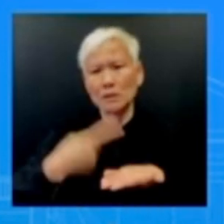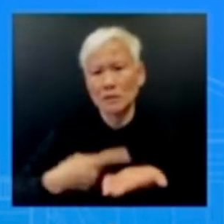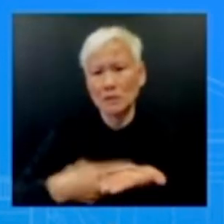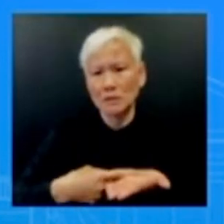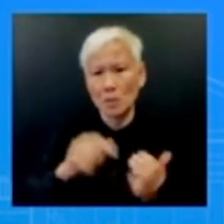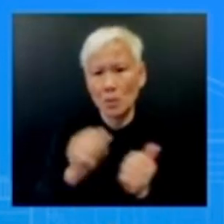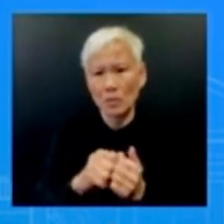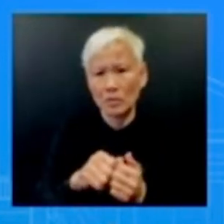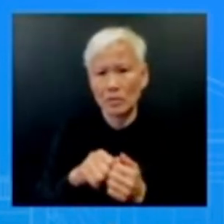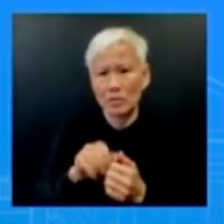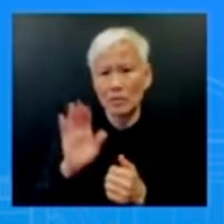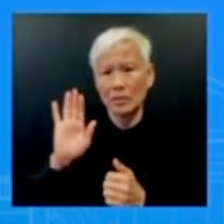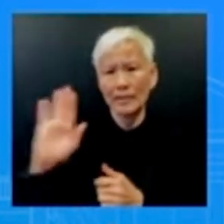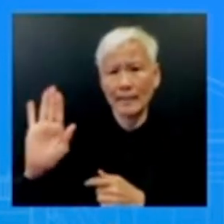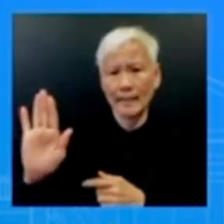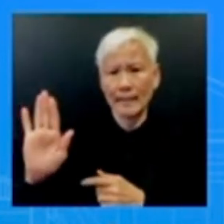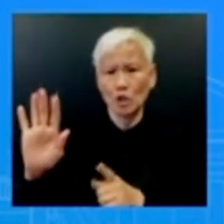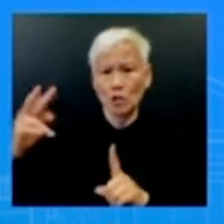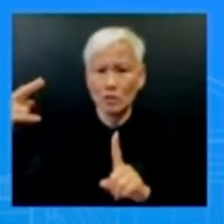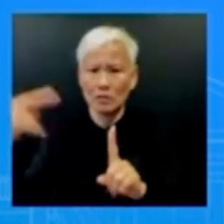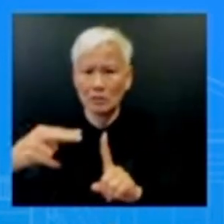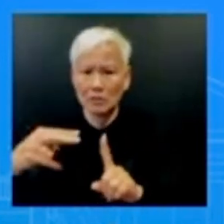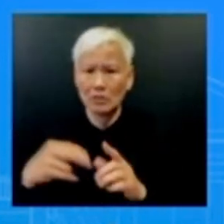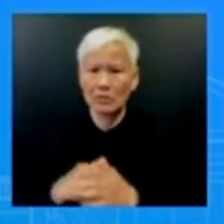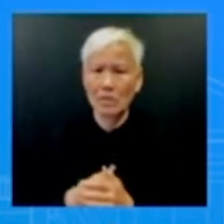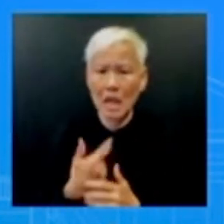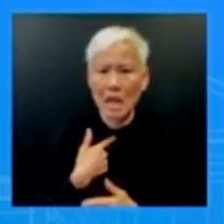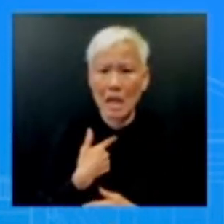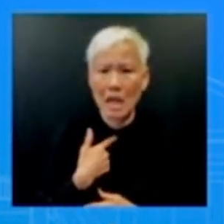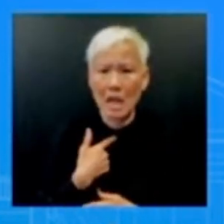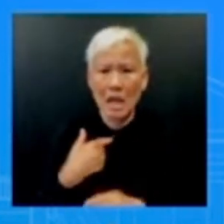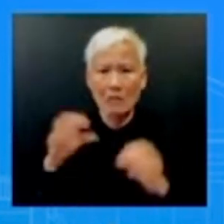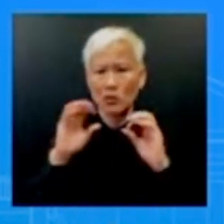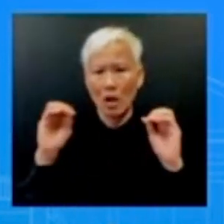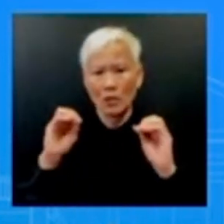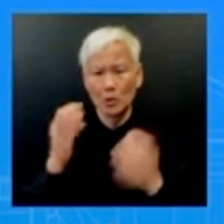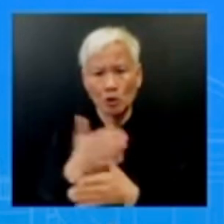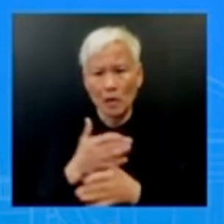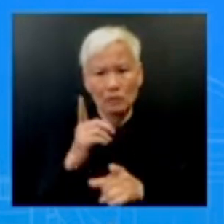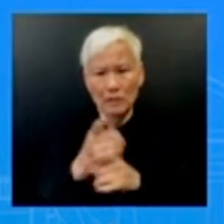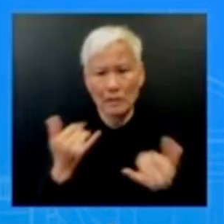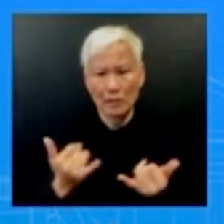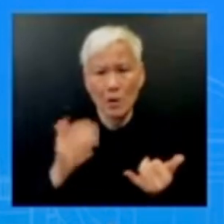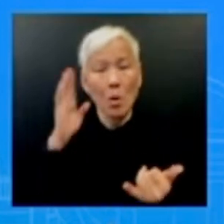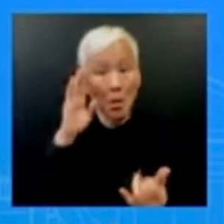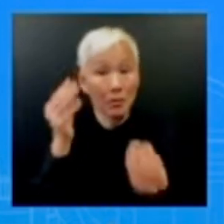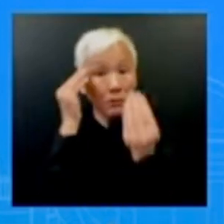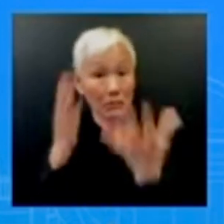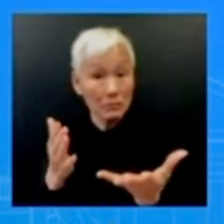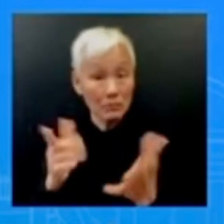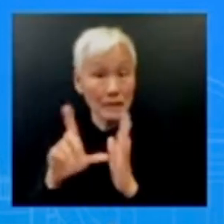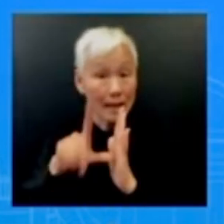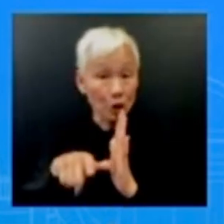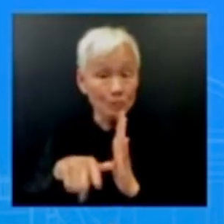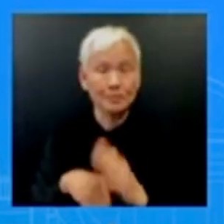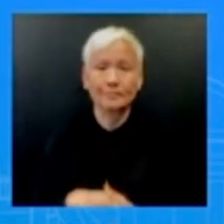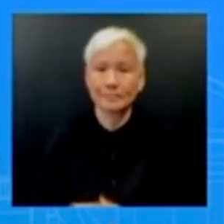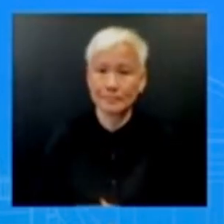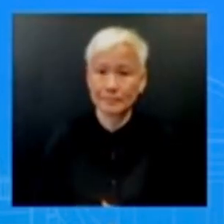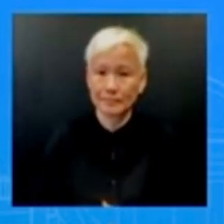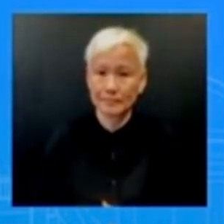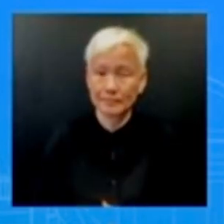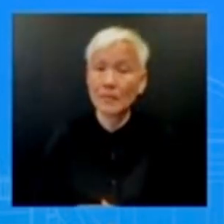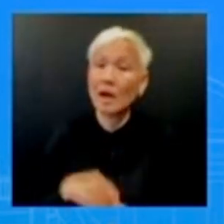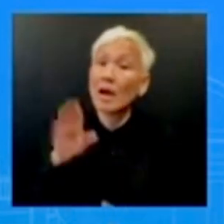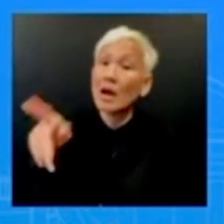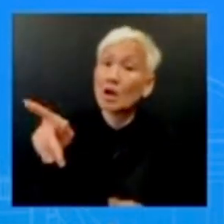out. So just don't have anything to share at this time, but happy to come back to you on that. And in terms of preparations for any